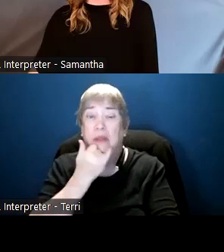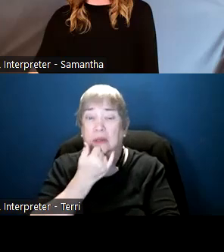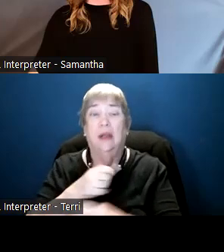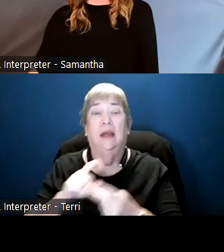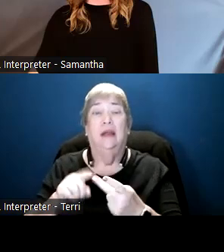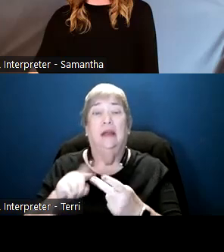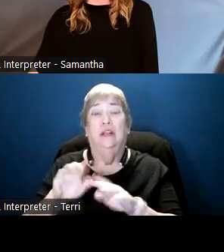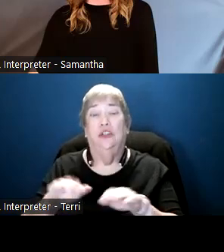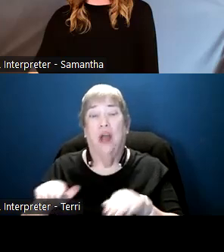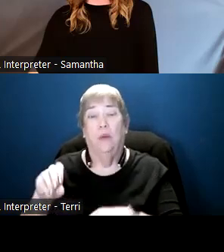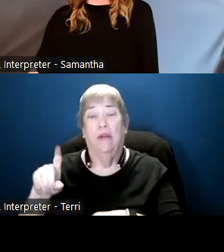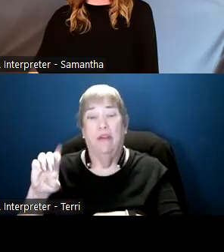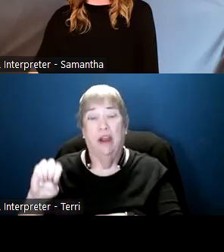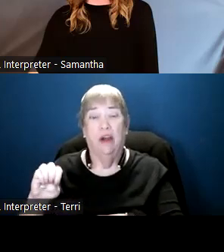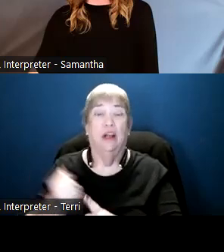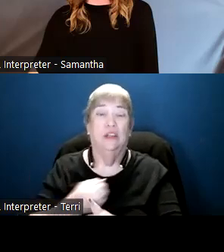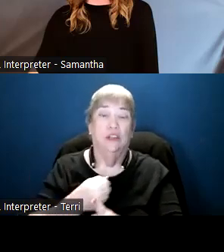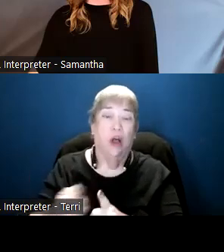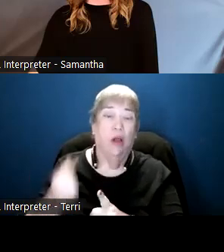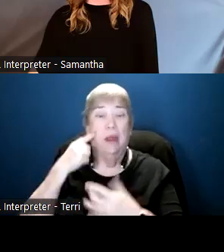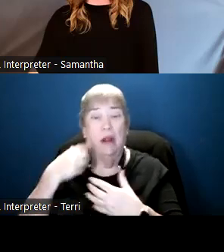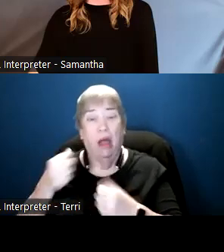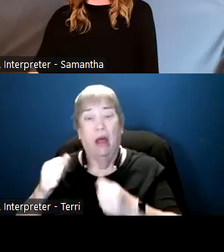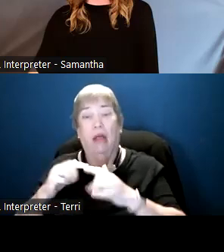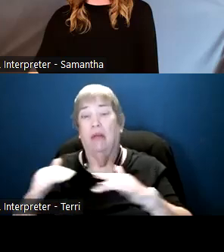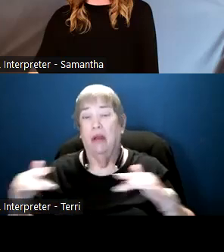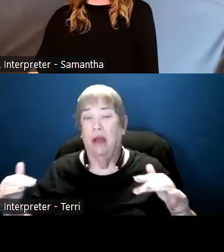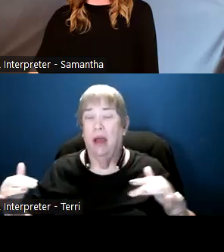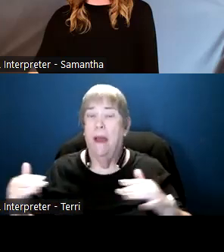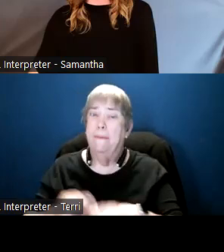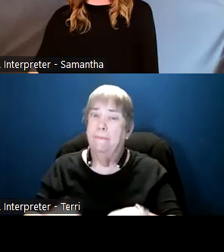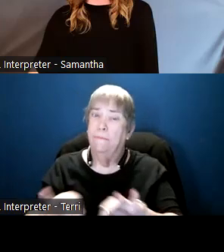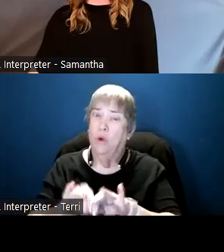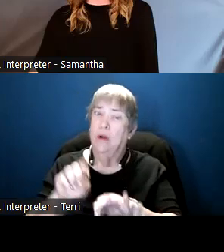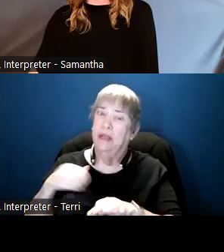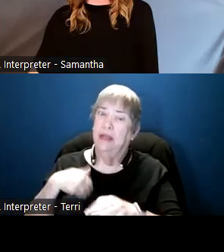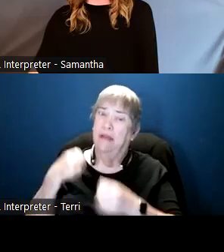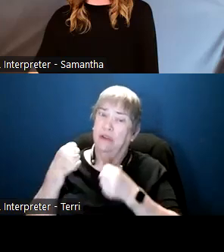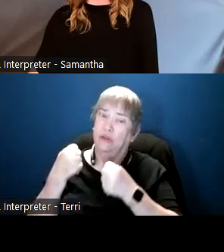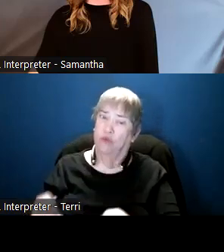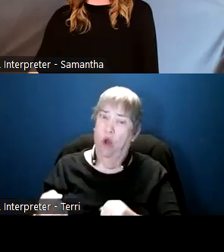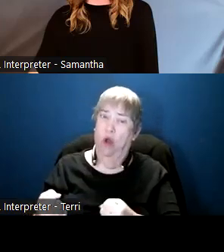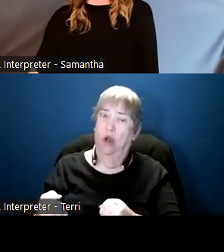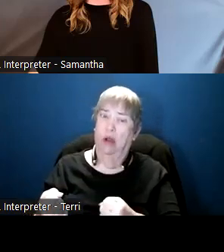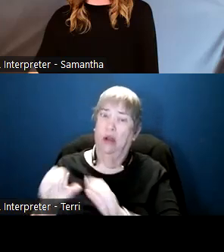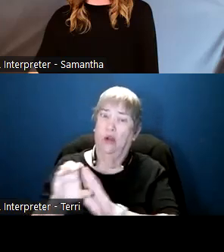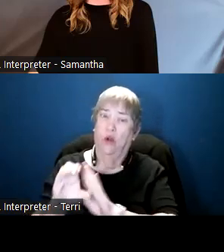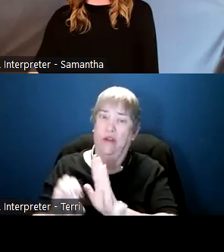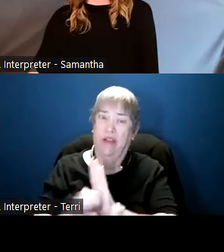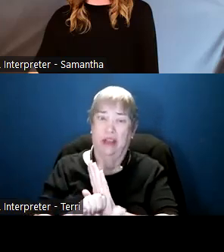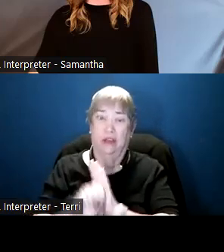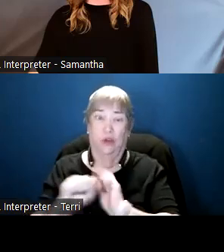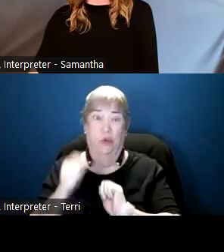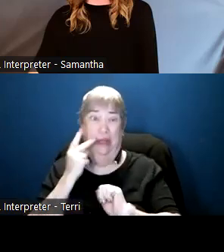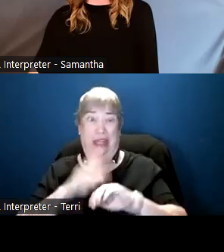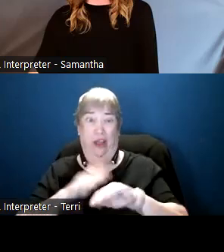So you can see on the screen, I'm not going to read all of them, some of their ethical code. So things